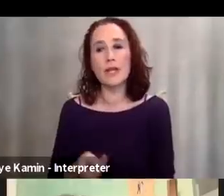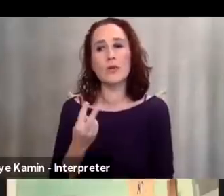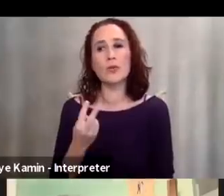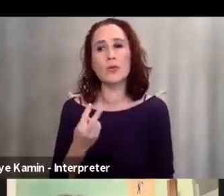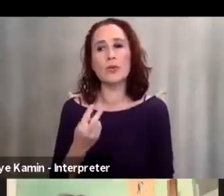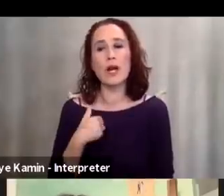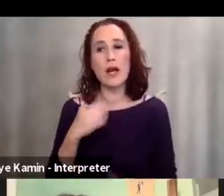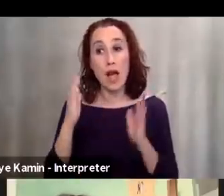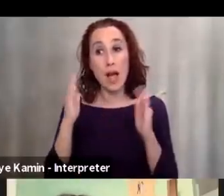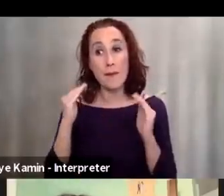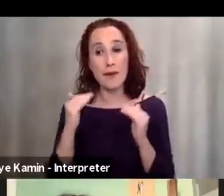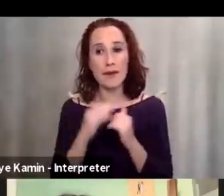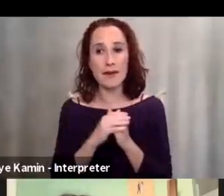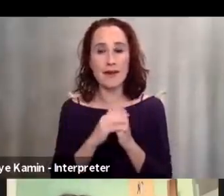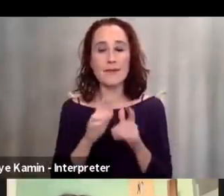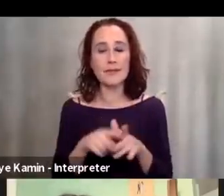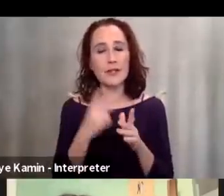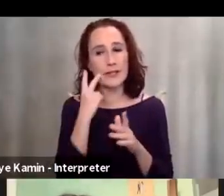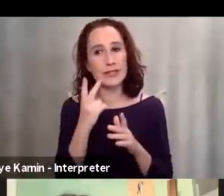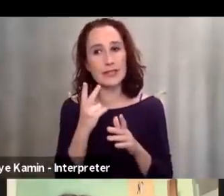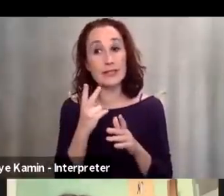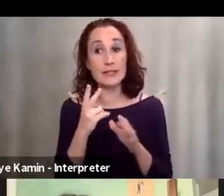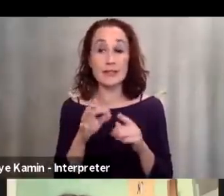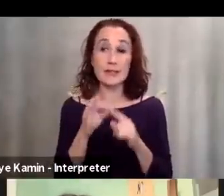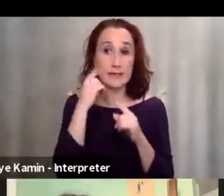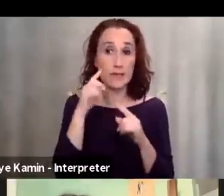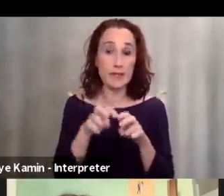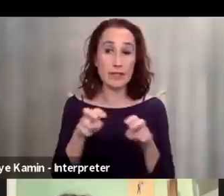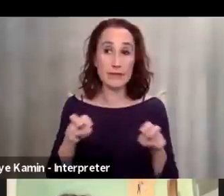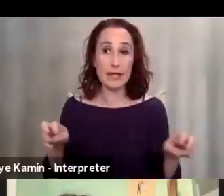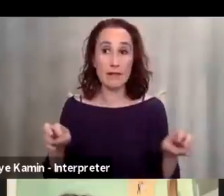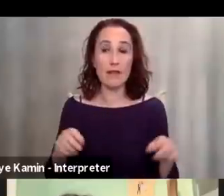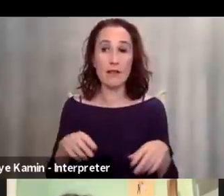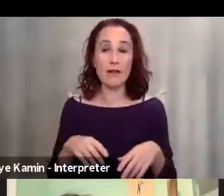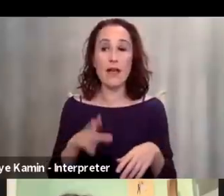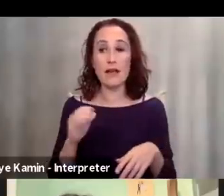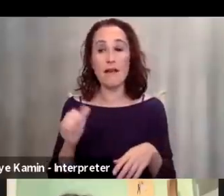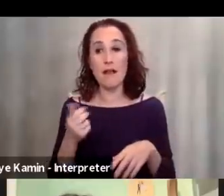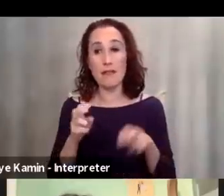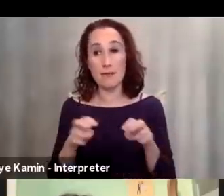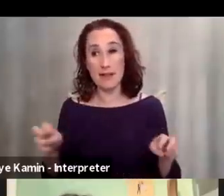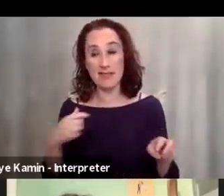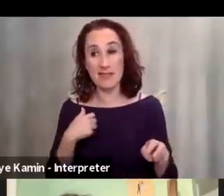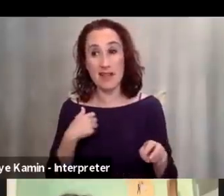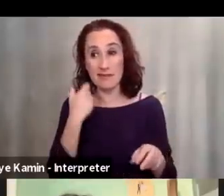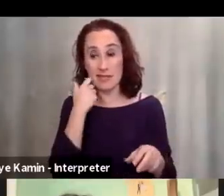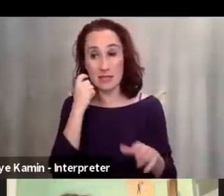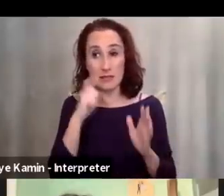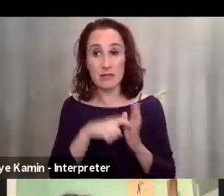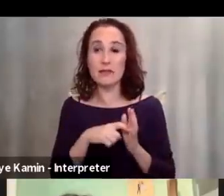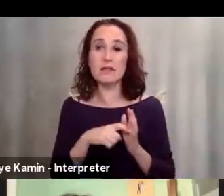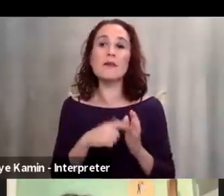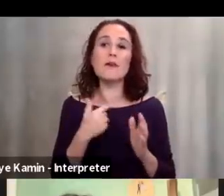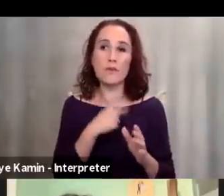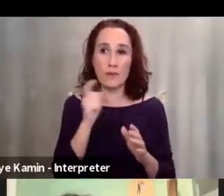hoping what we'll do, and I'm starting to see it, especially on this panel, and some of the panels I've been on lately, is that not only do we